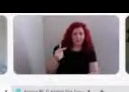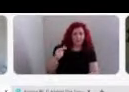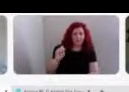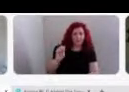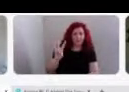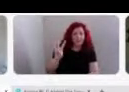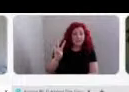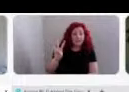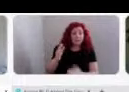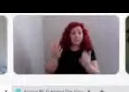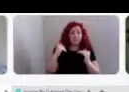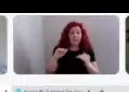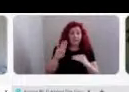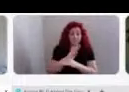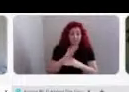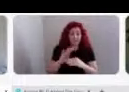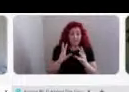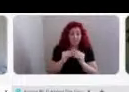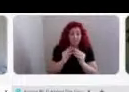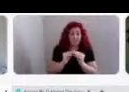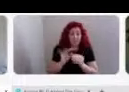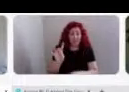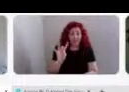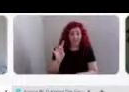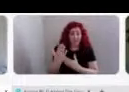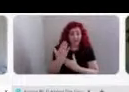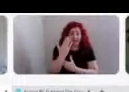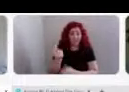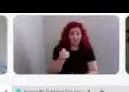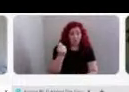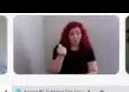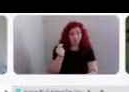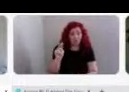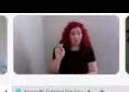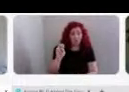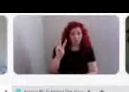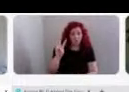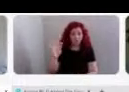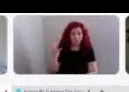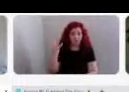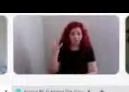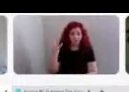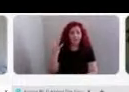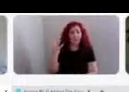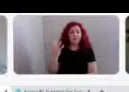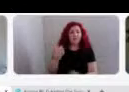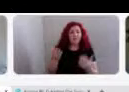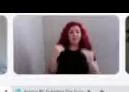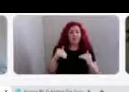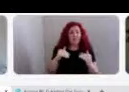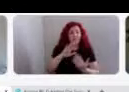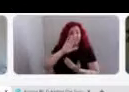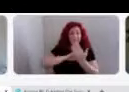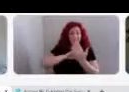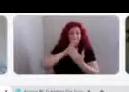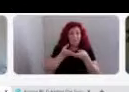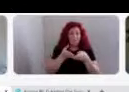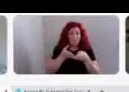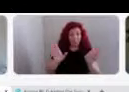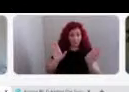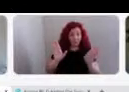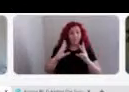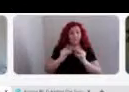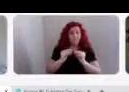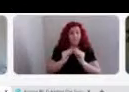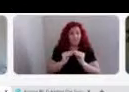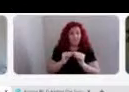our next business meeting is at 8 a.m on tuesday november 9th and our next in-person public hearing is